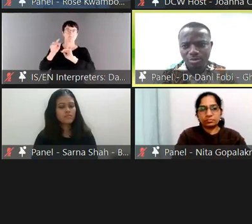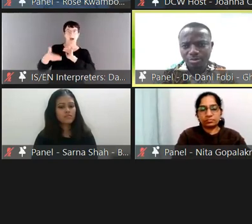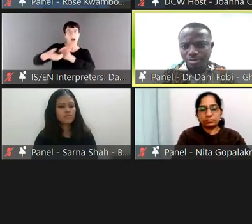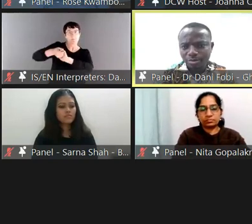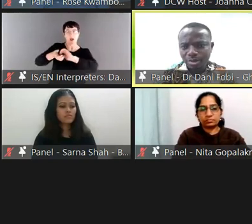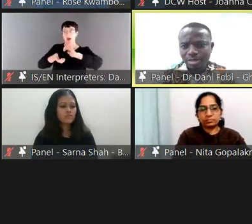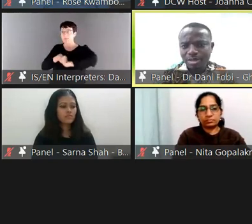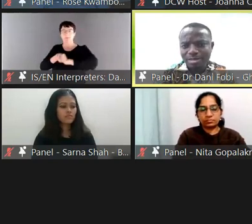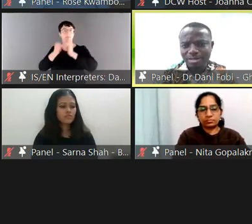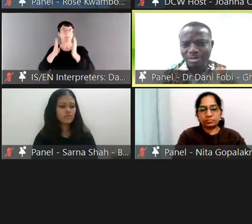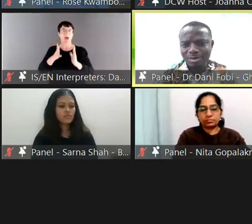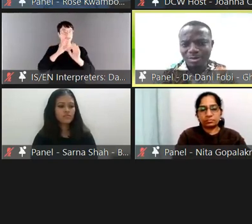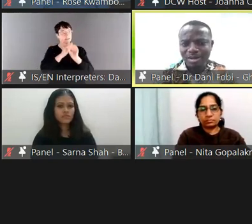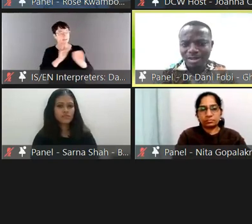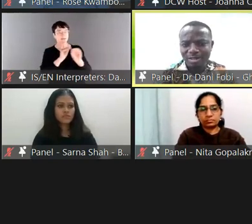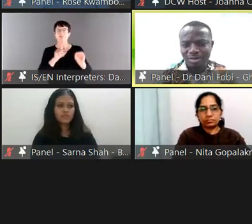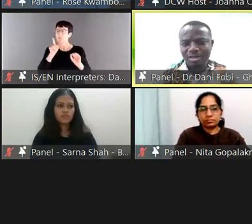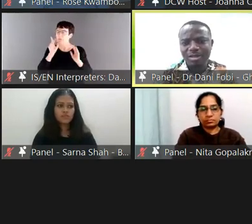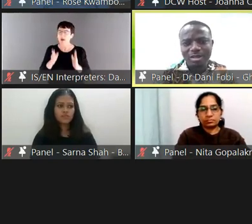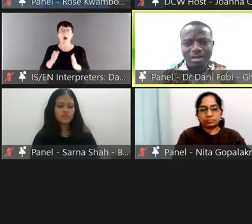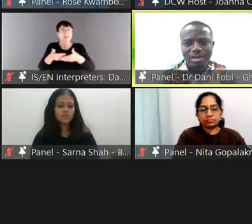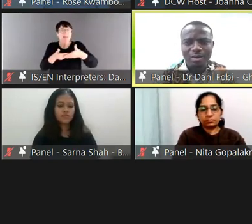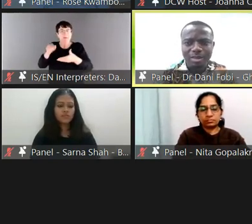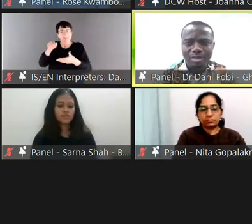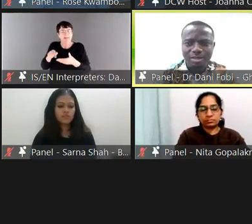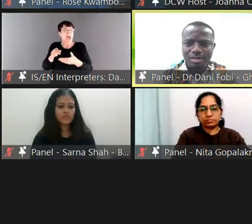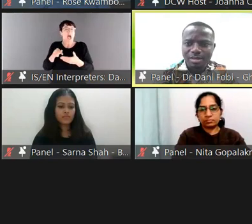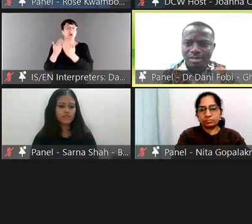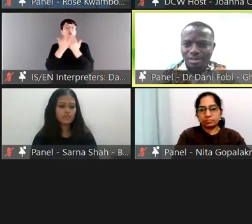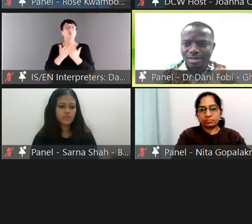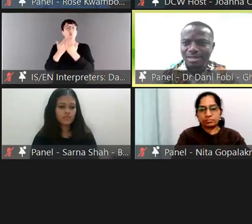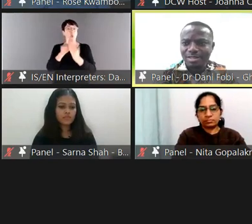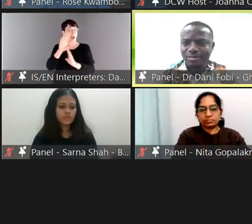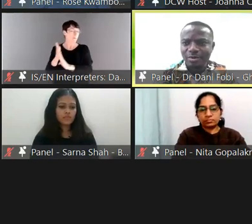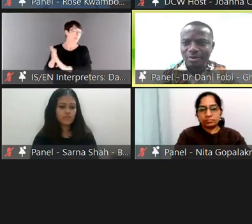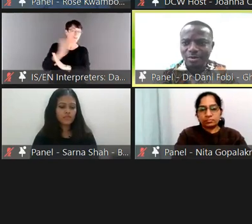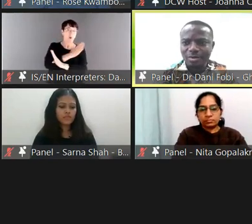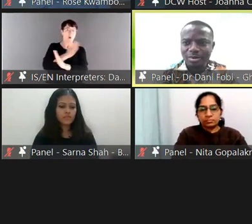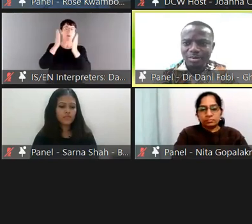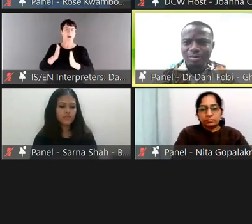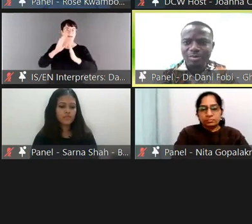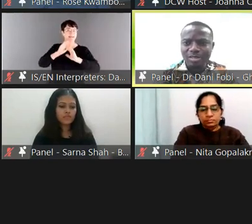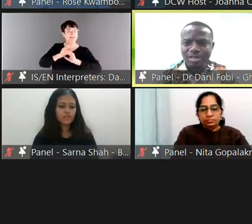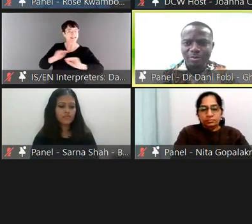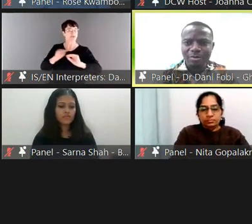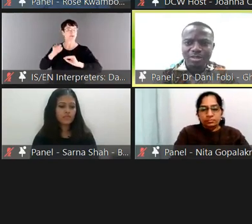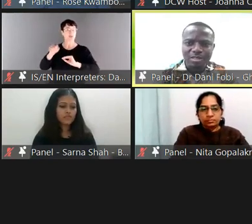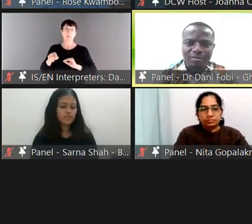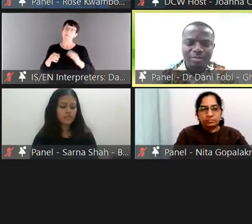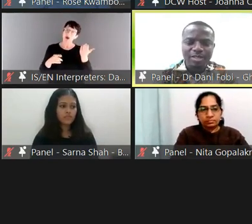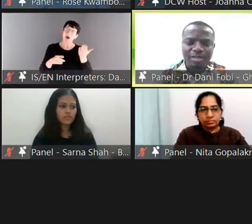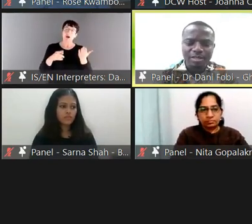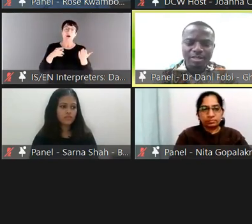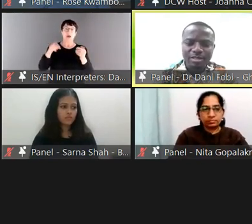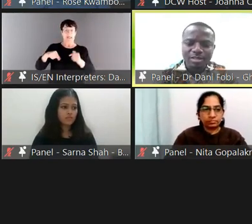school. Starting school here, especially in the Ghanaian context, starts at age 4. But for most deaf people, just as